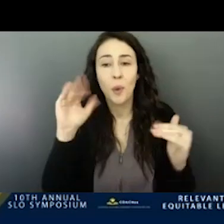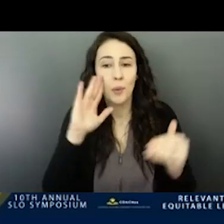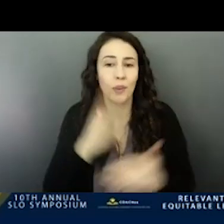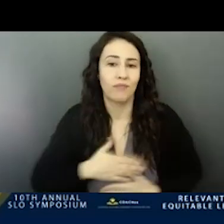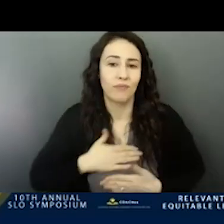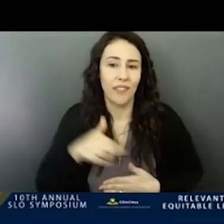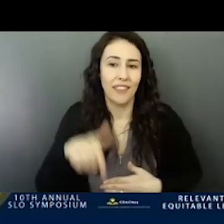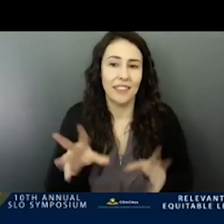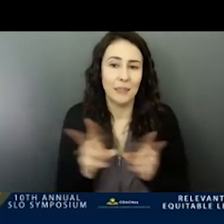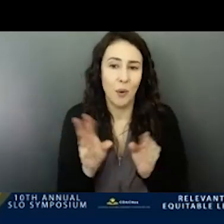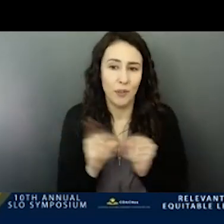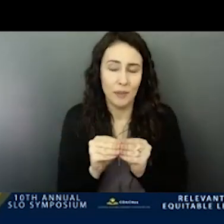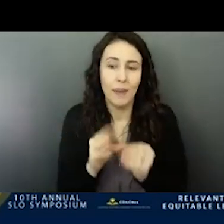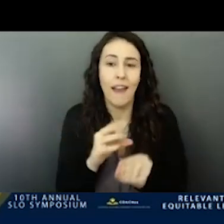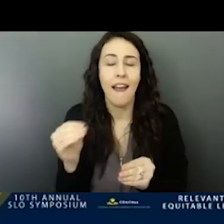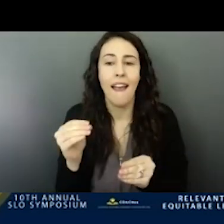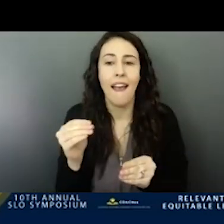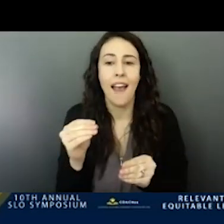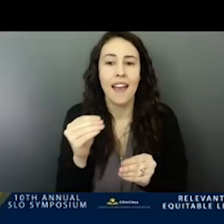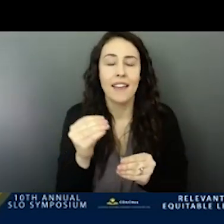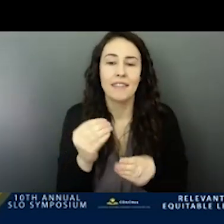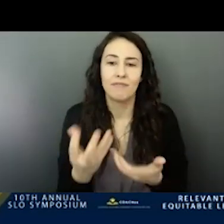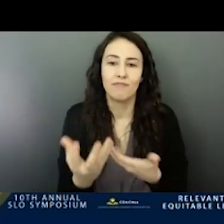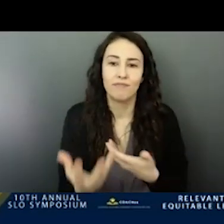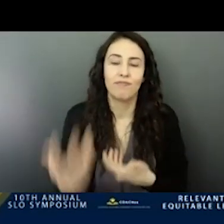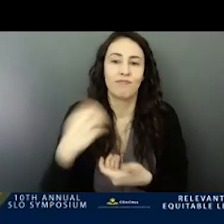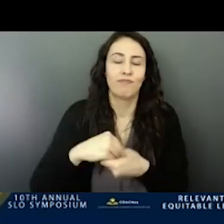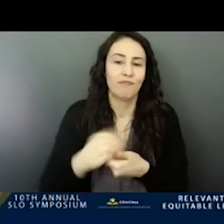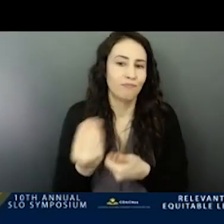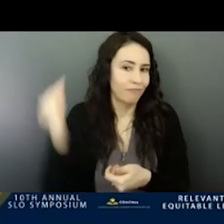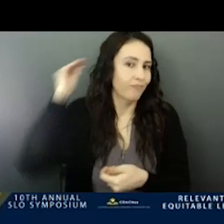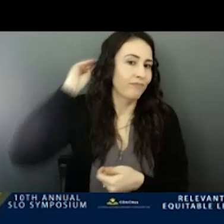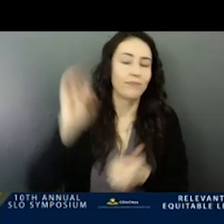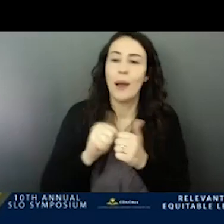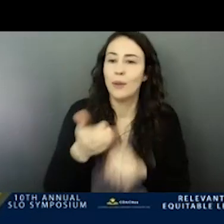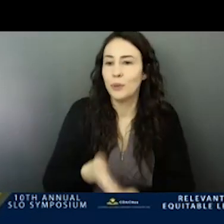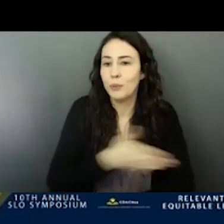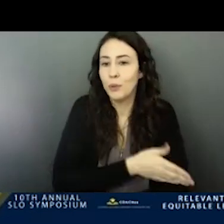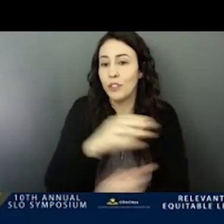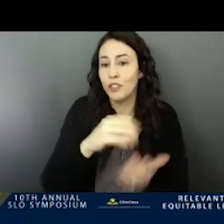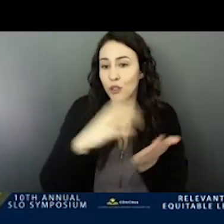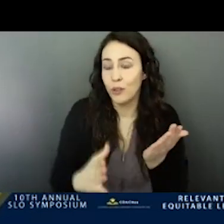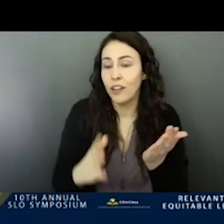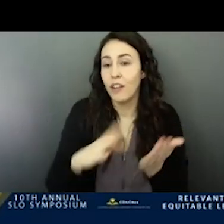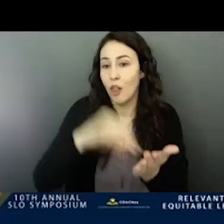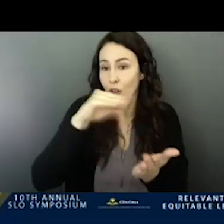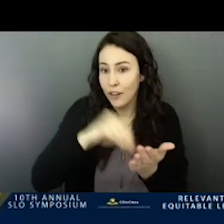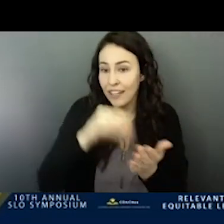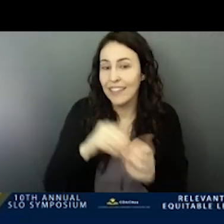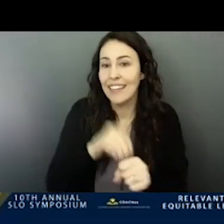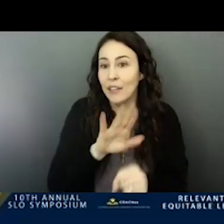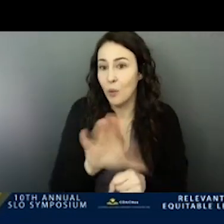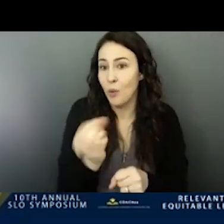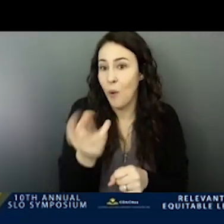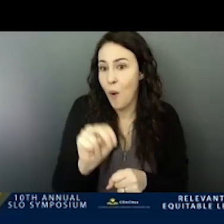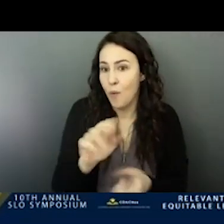and gain valuable insights on how to improve student learning in your own institutions. With